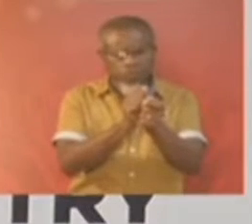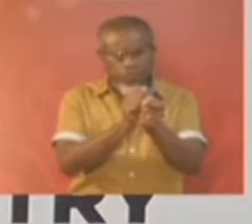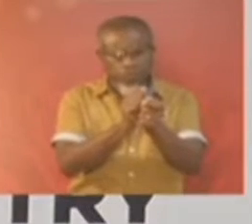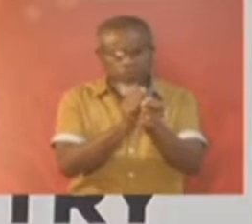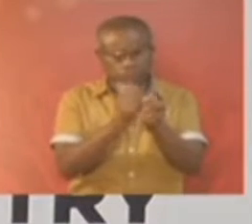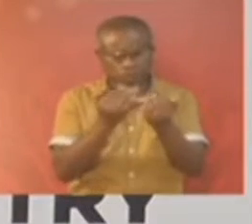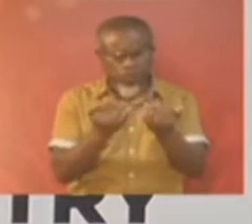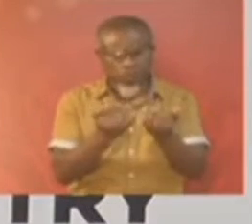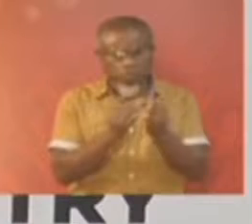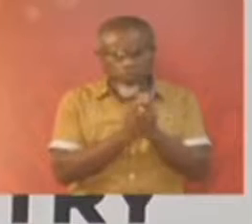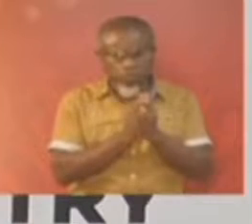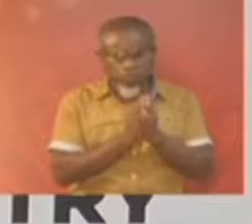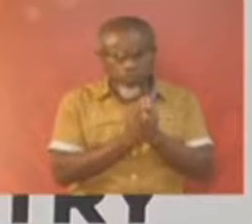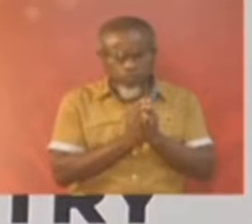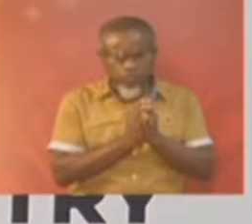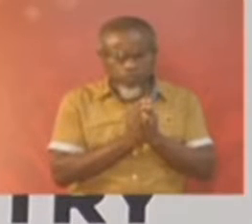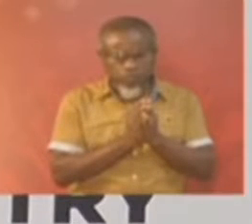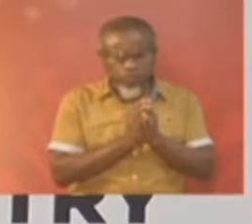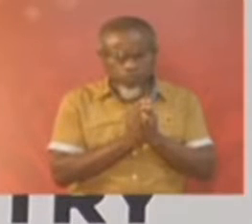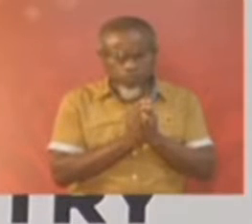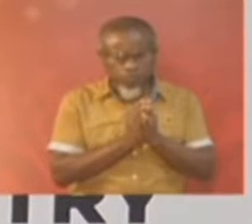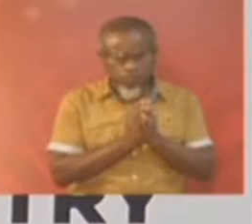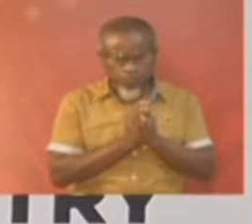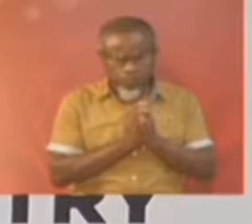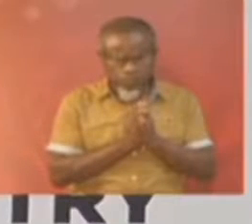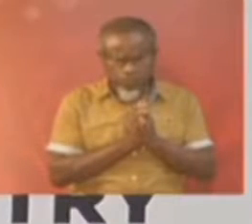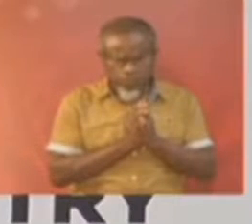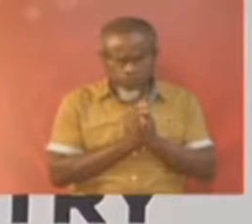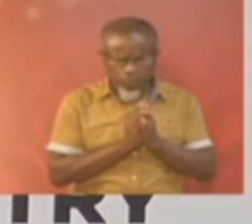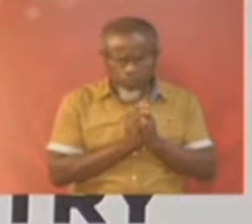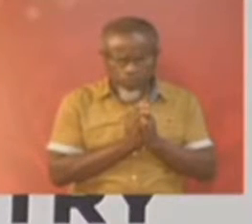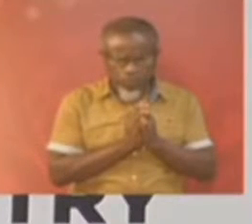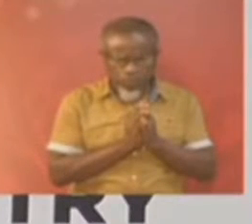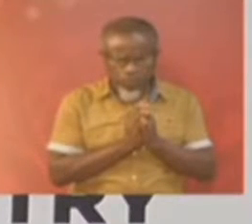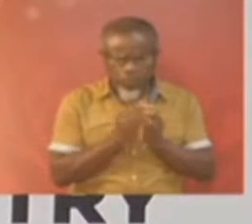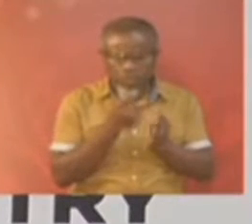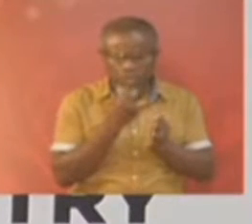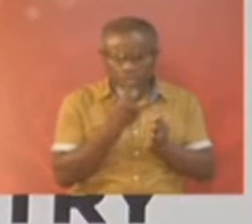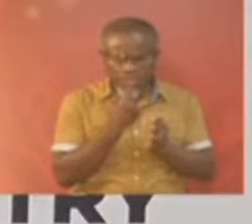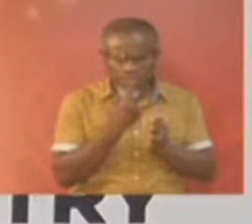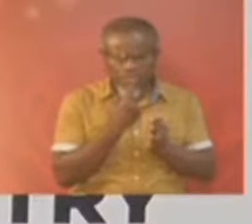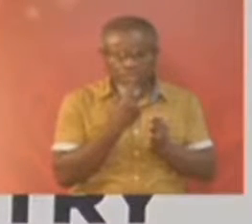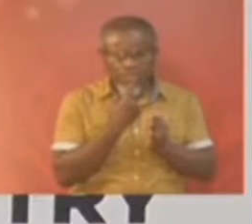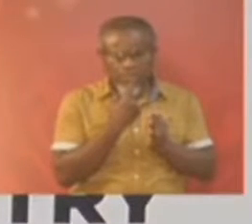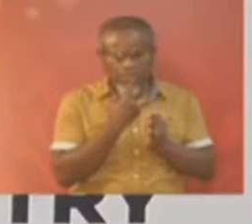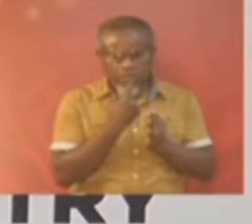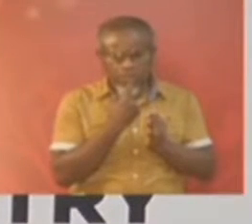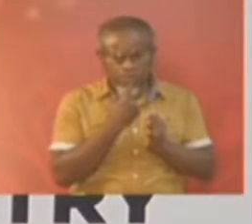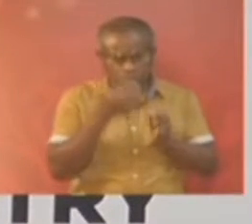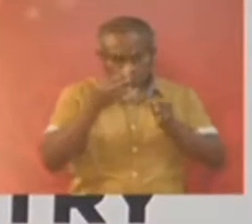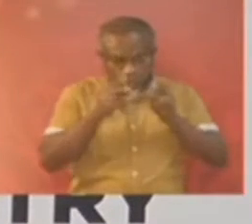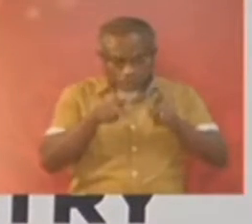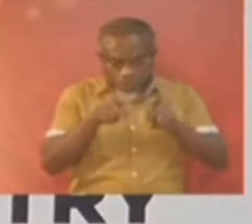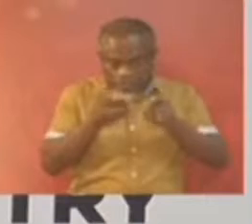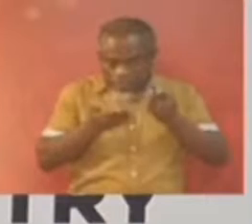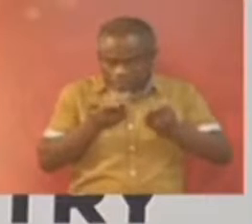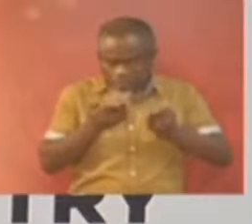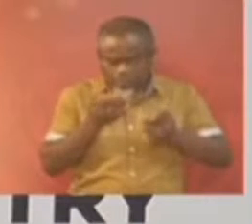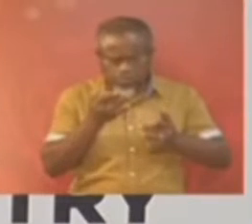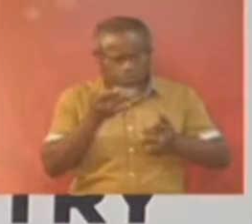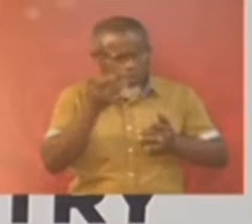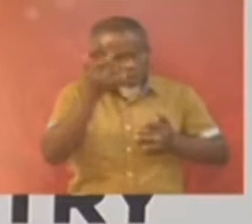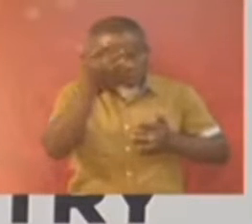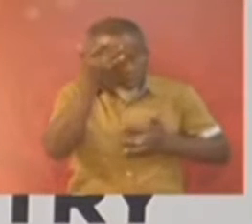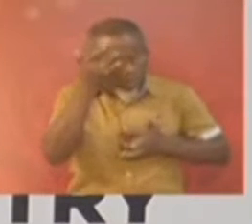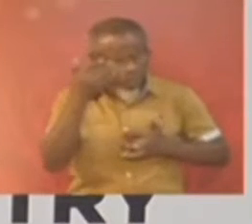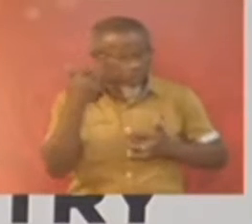you know, just to reiterate what we are doing, so persons who have symptoms, we are looking for 10 days